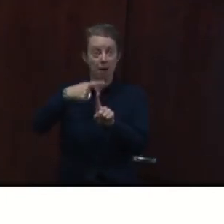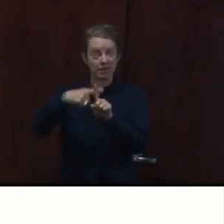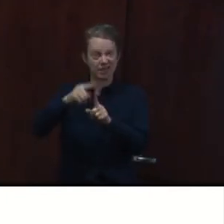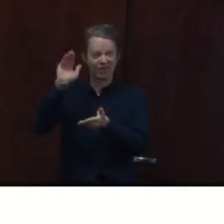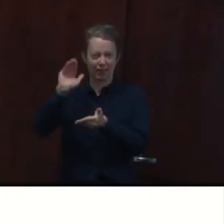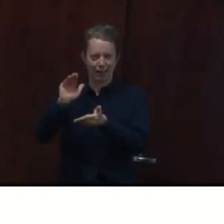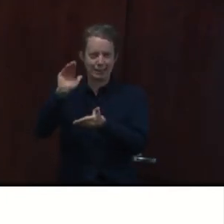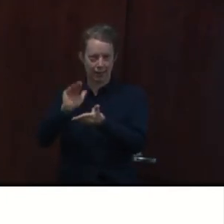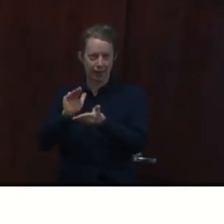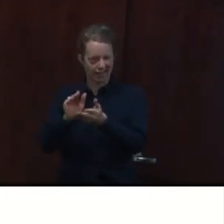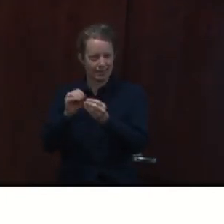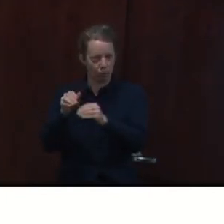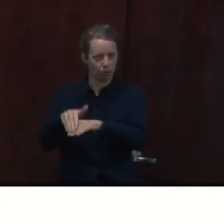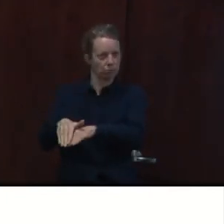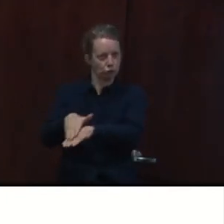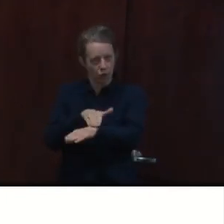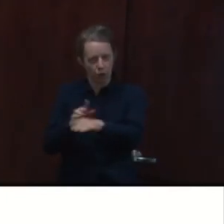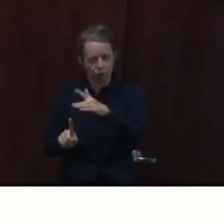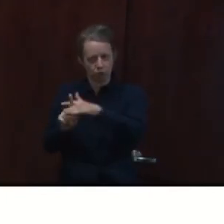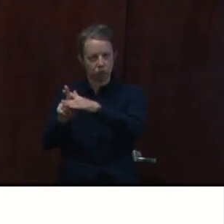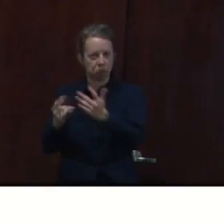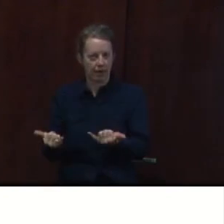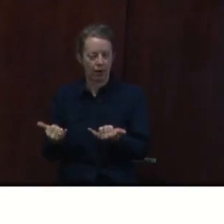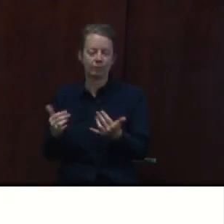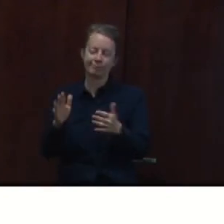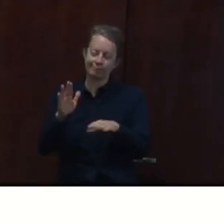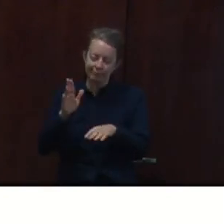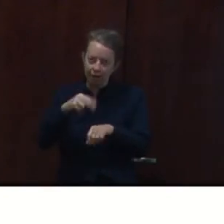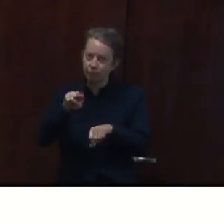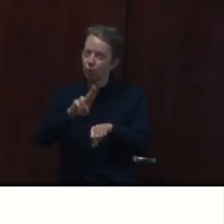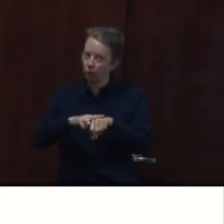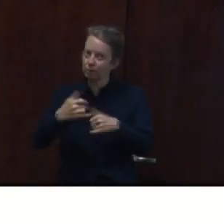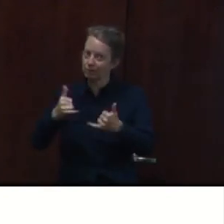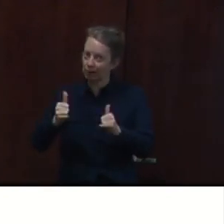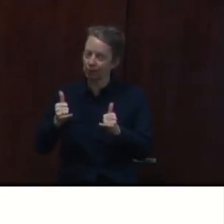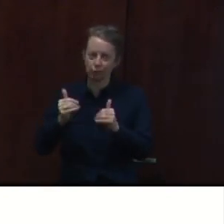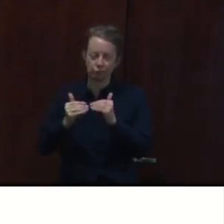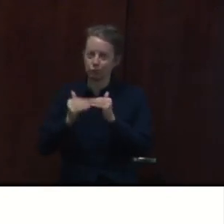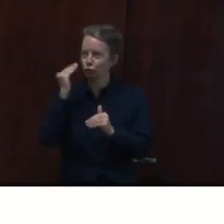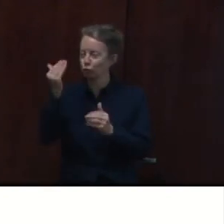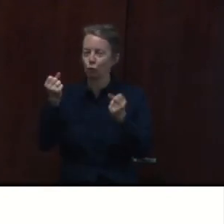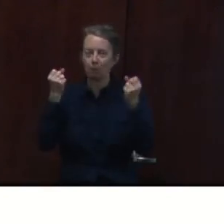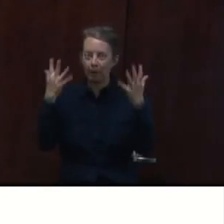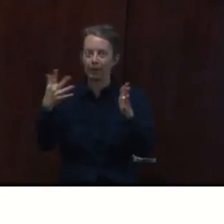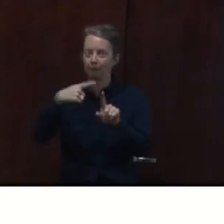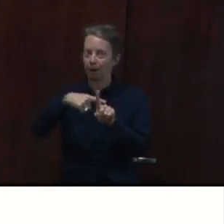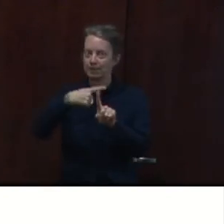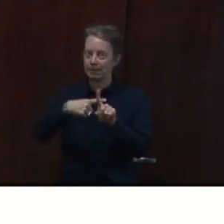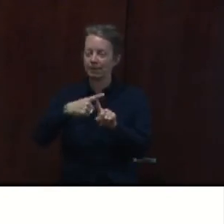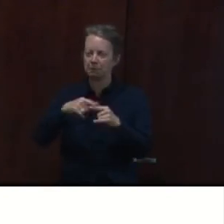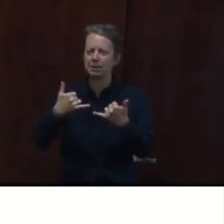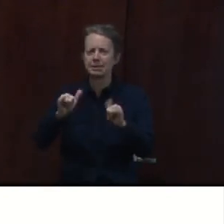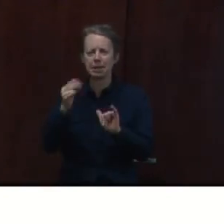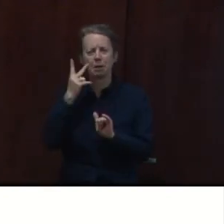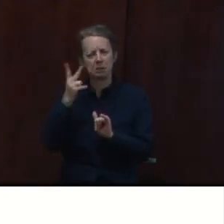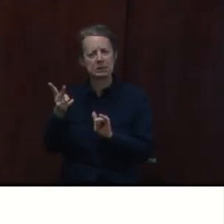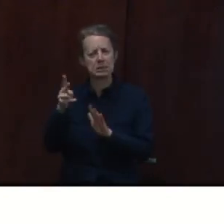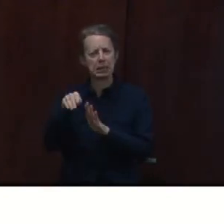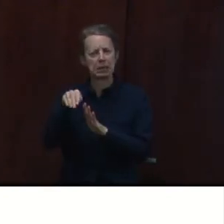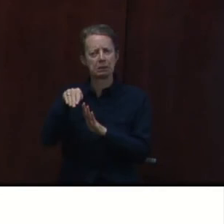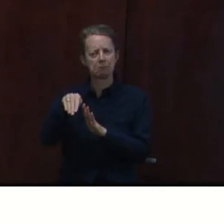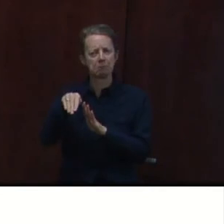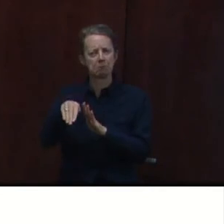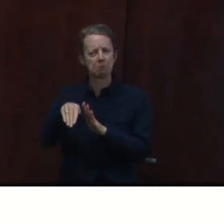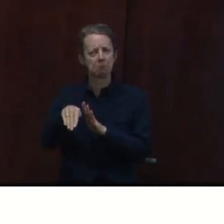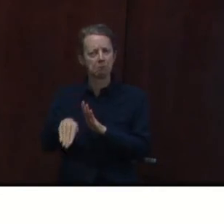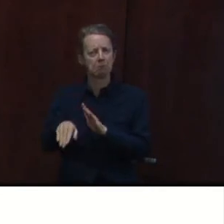mentioned earlier. And while they remain high, there is some early indication, particularly this week, with a decrease in new cases per 100,000